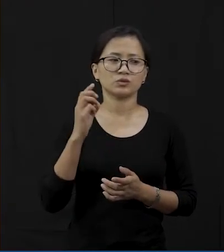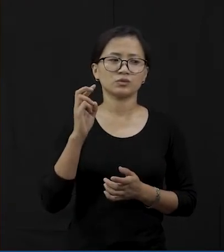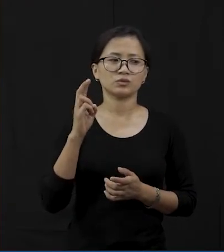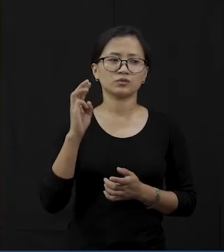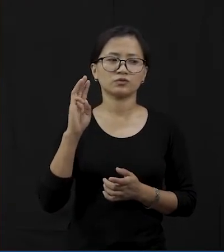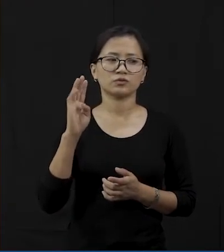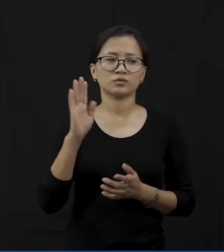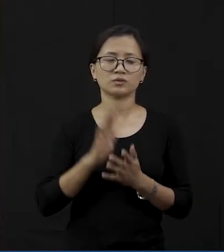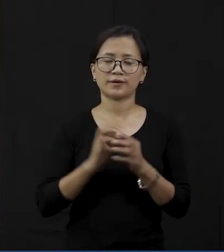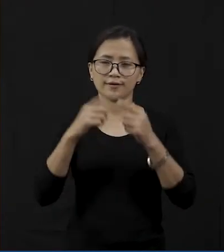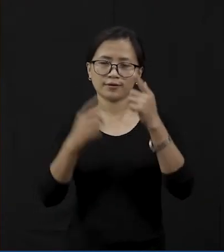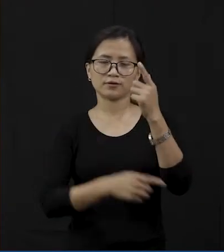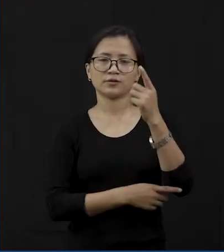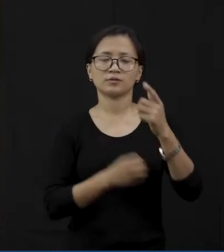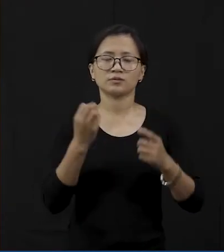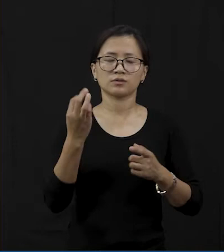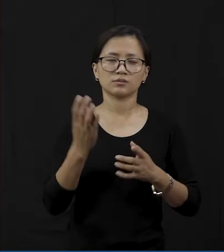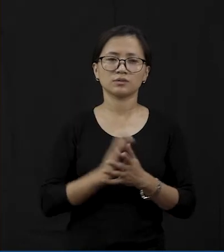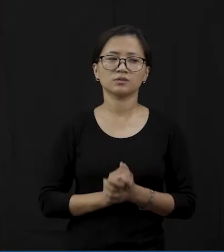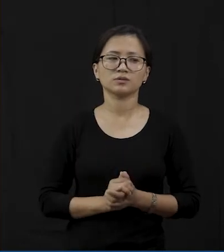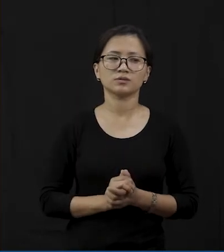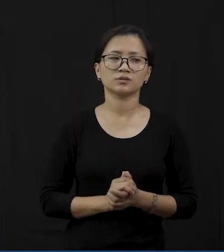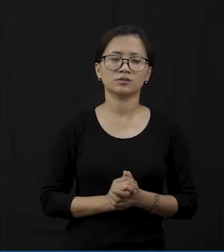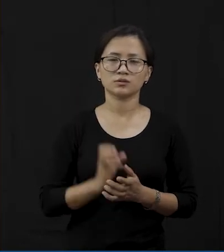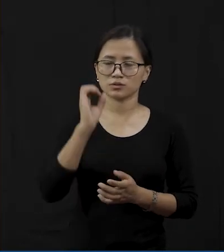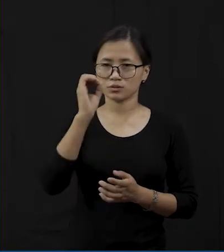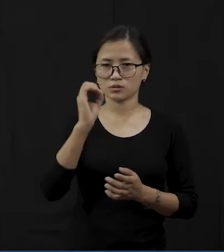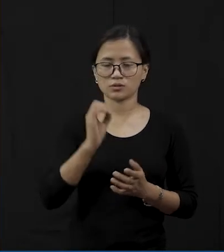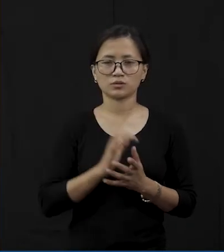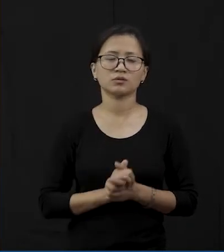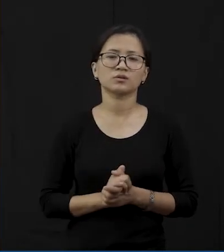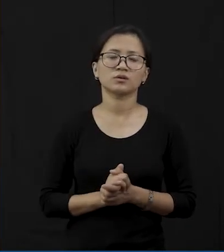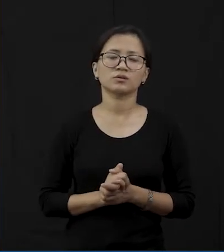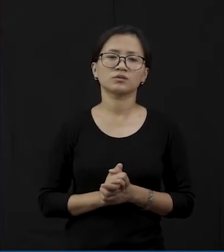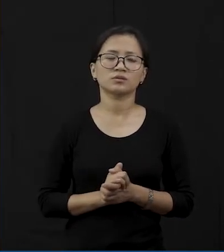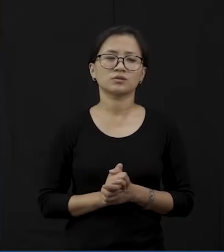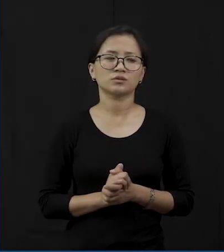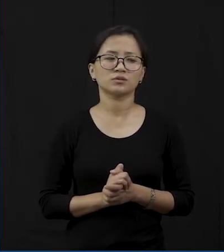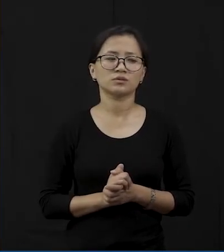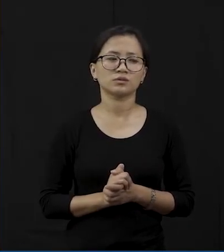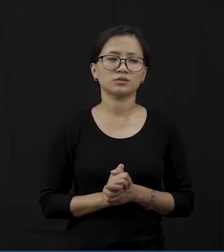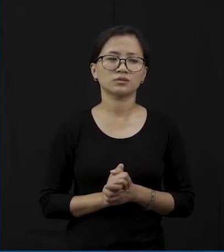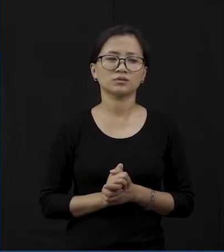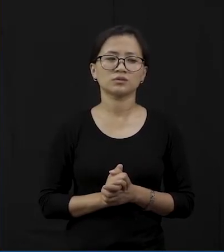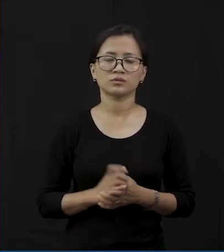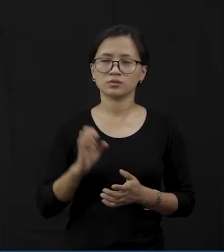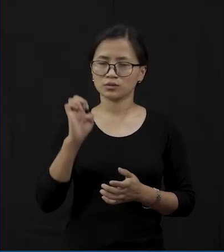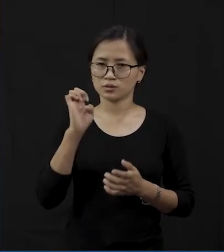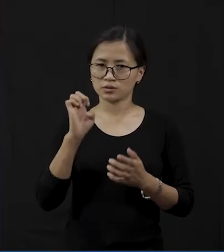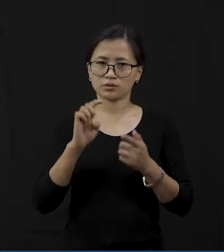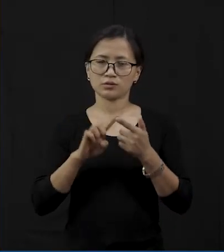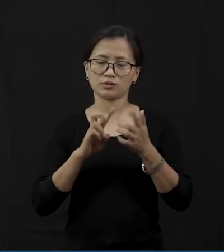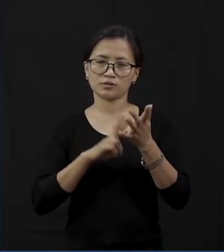number or the rightmost number, it is 0. So this is known as even number.